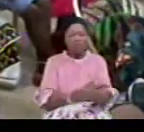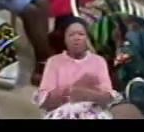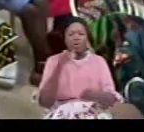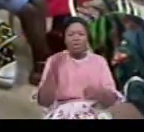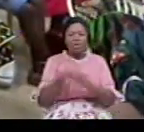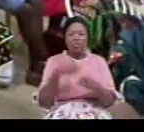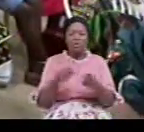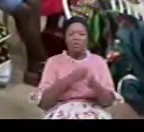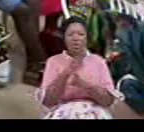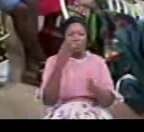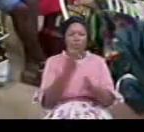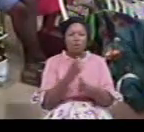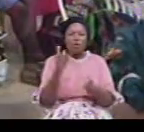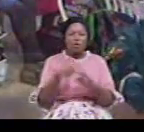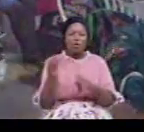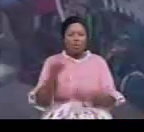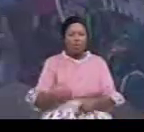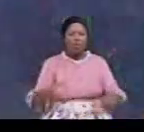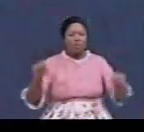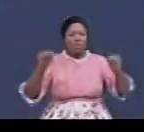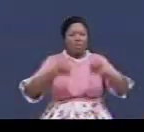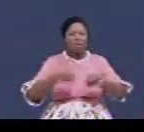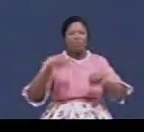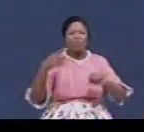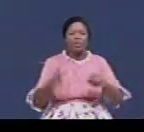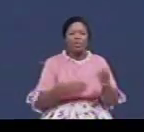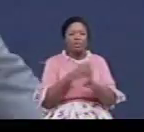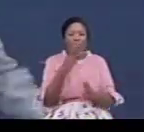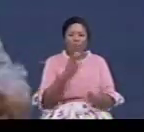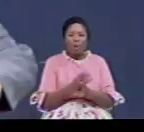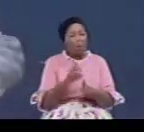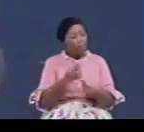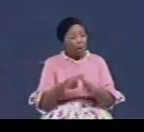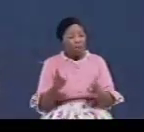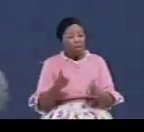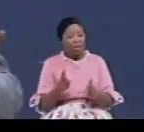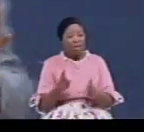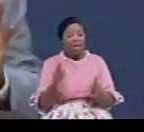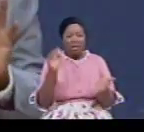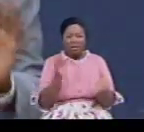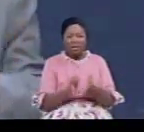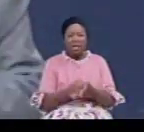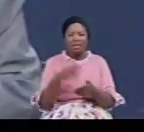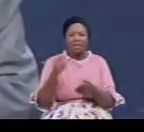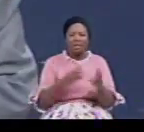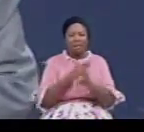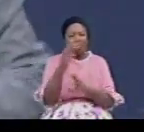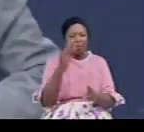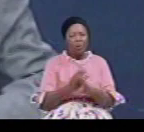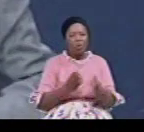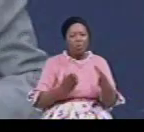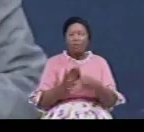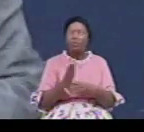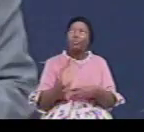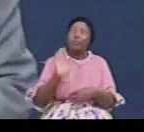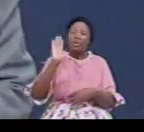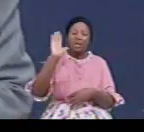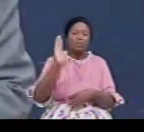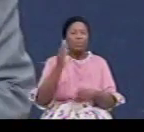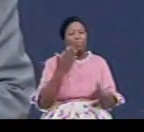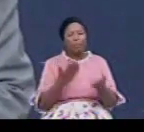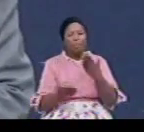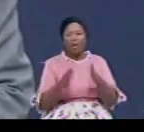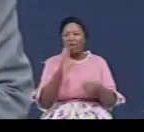to condemn the world, but that the world through him might